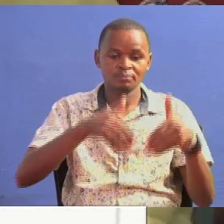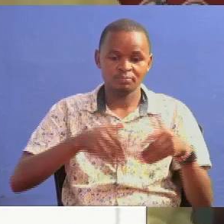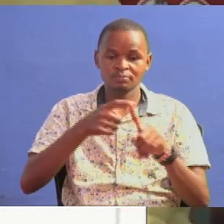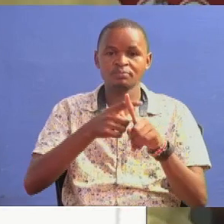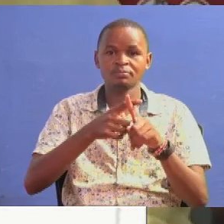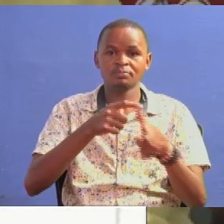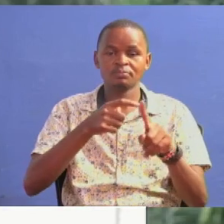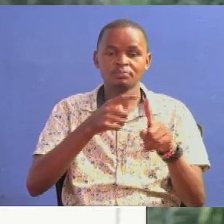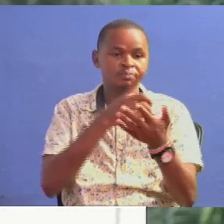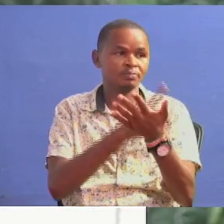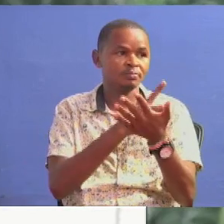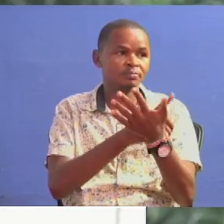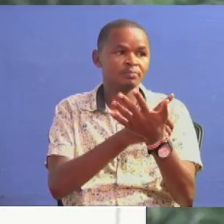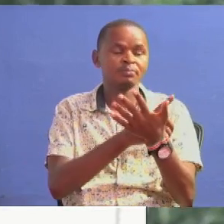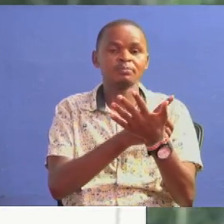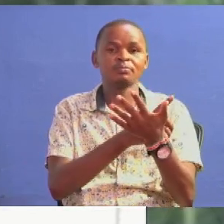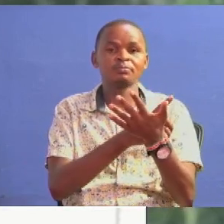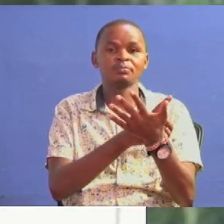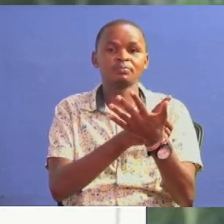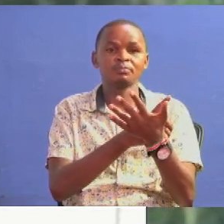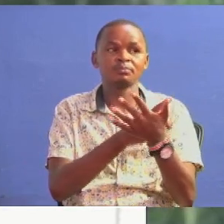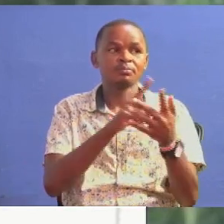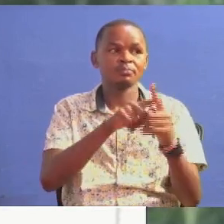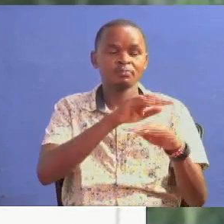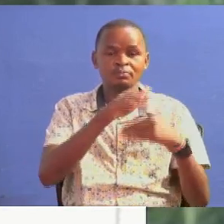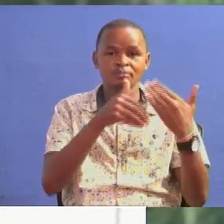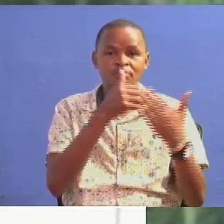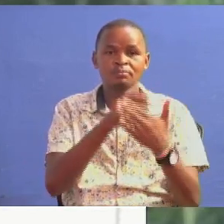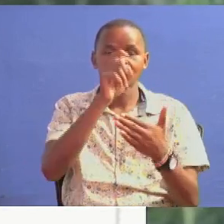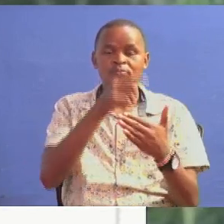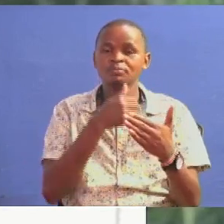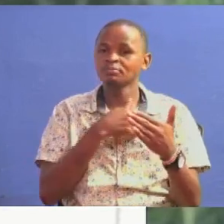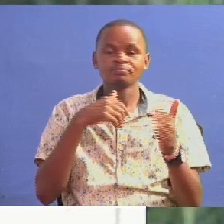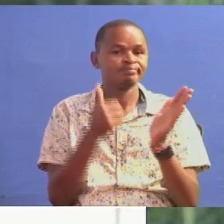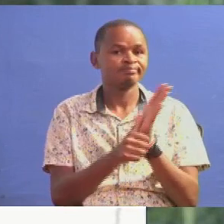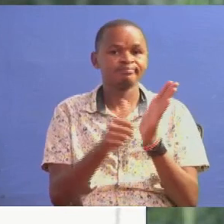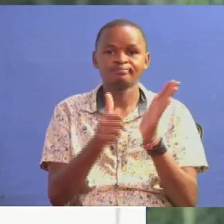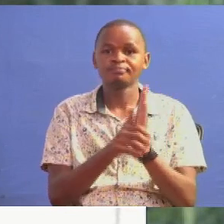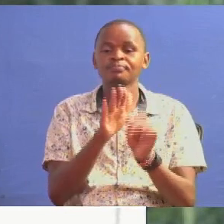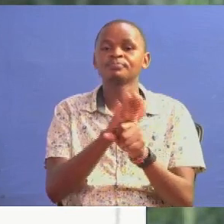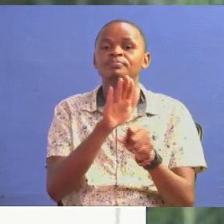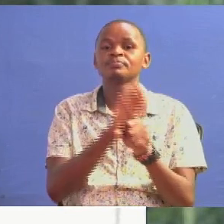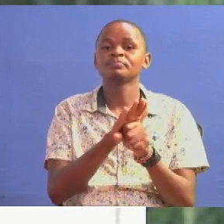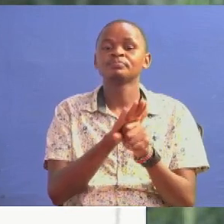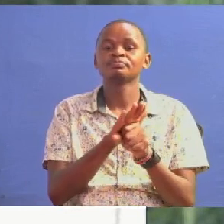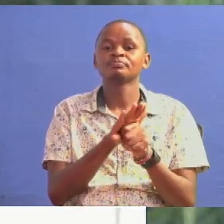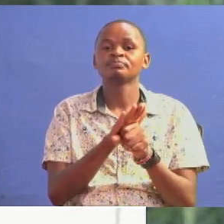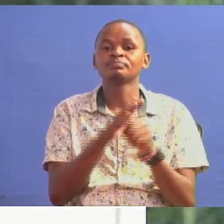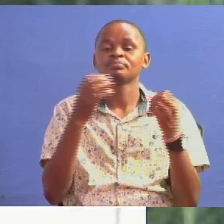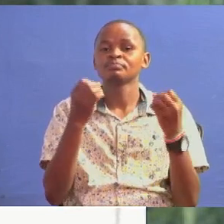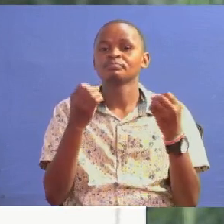drug addiction. Dawa ya kulevya mbalo nimekuwa nili swala mbalo ni donda sugu